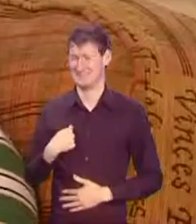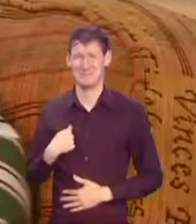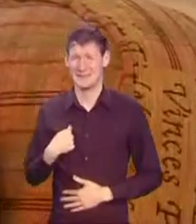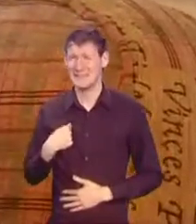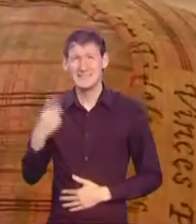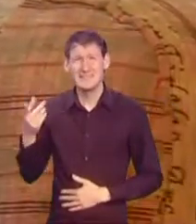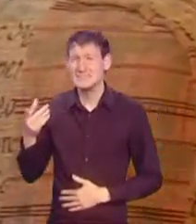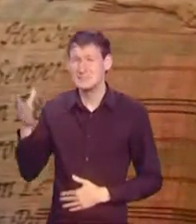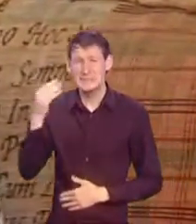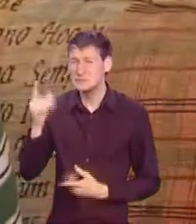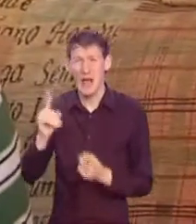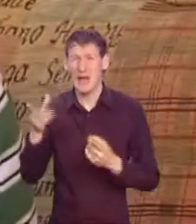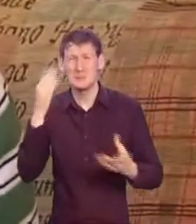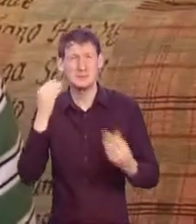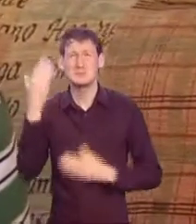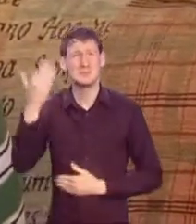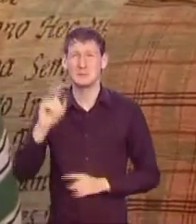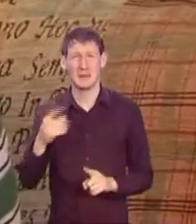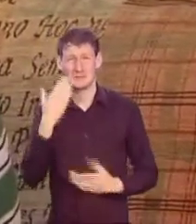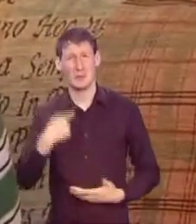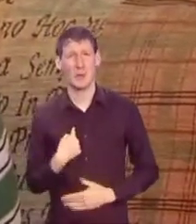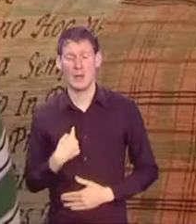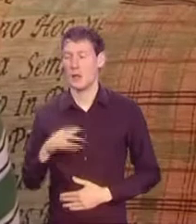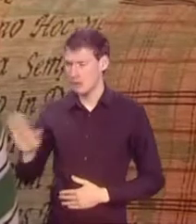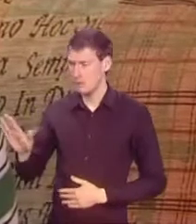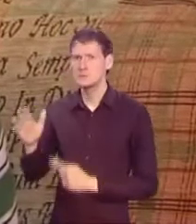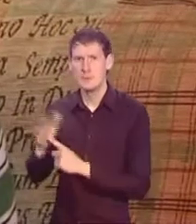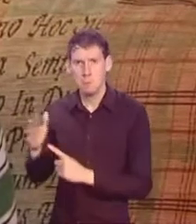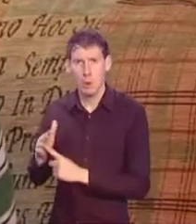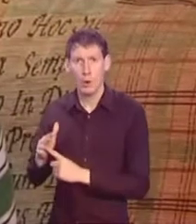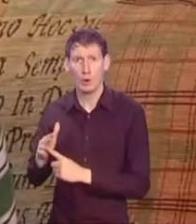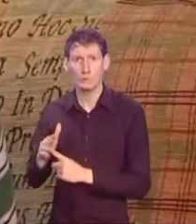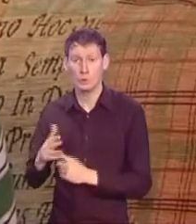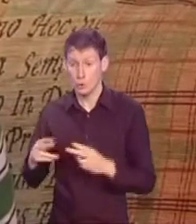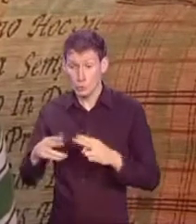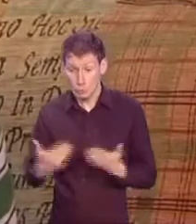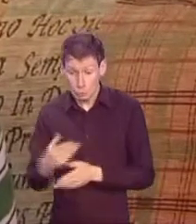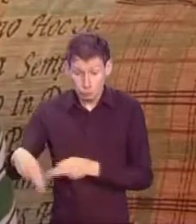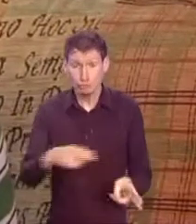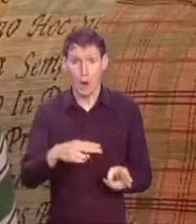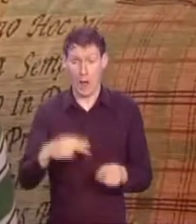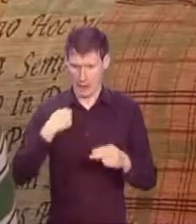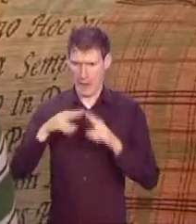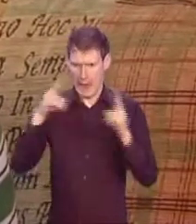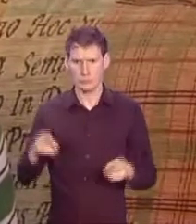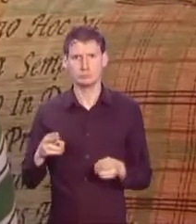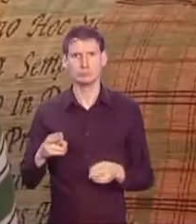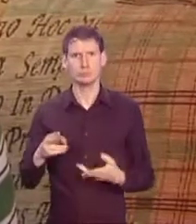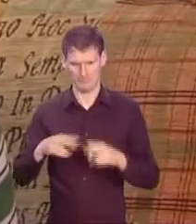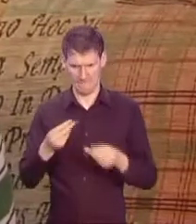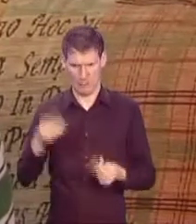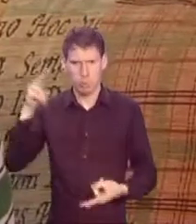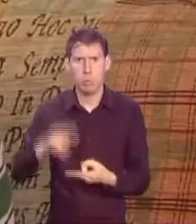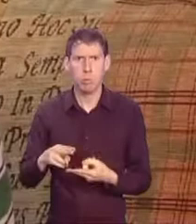said. This is important. If it goes ahead, it will devalue our house, and the old folk in the